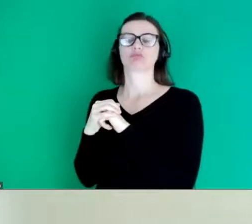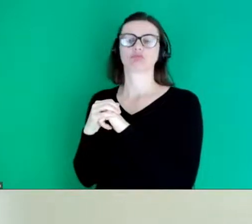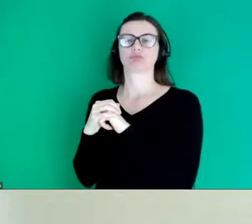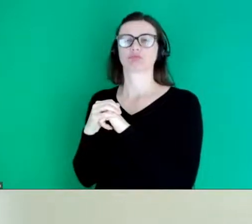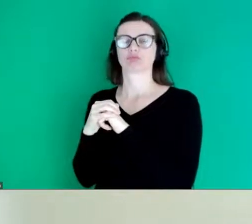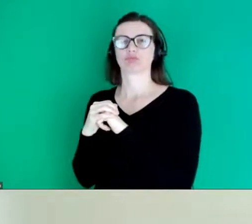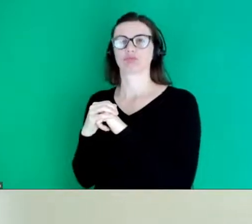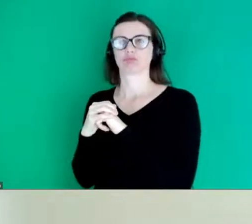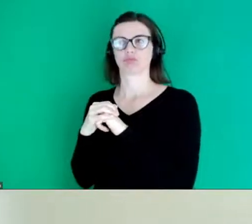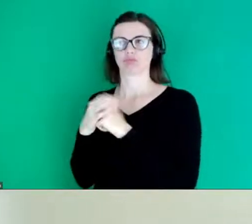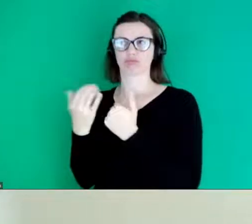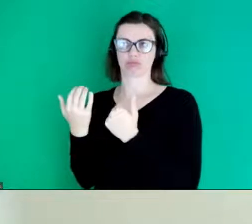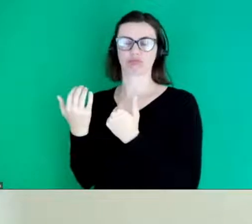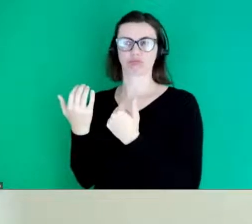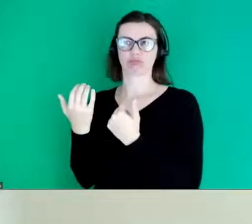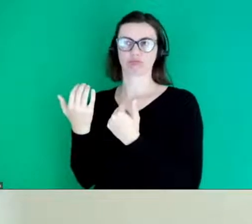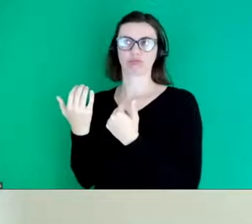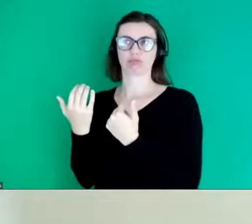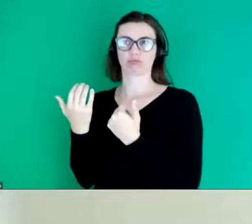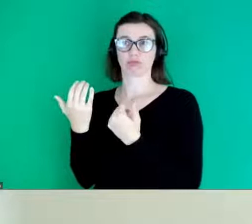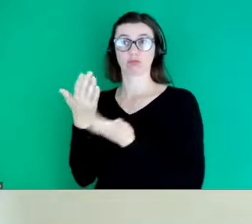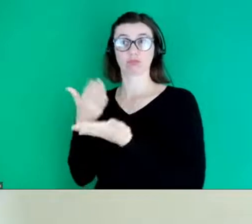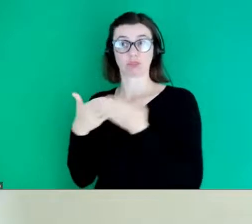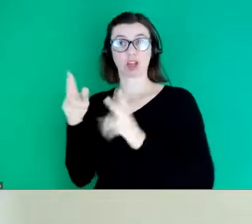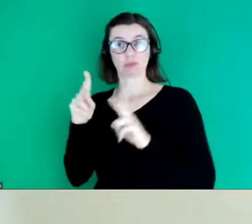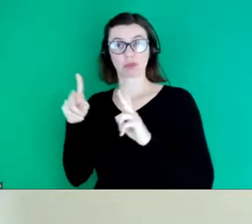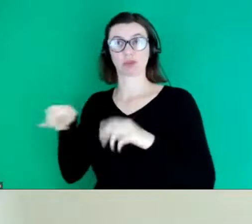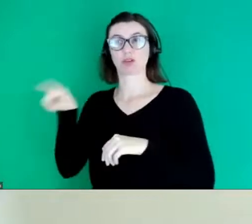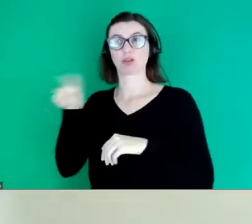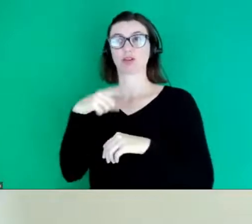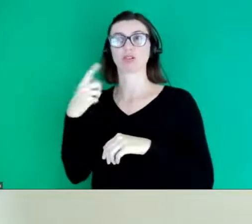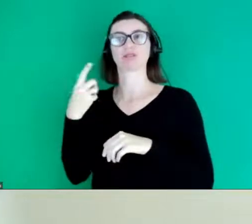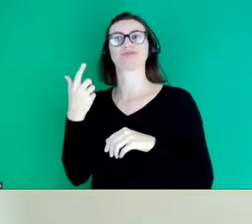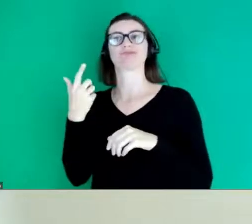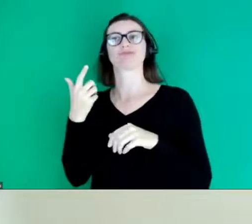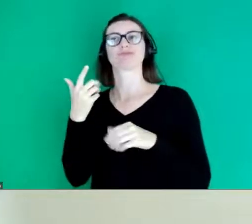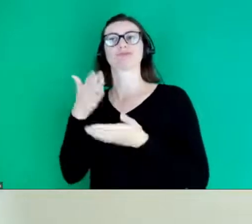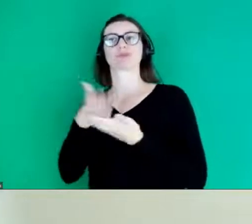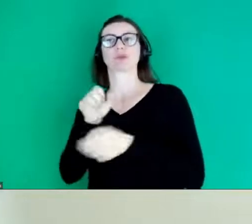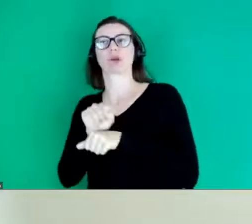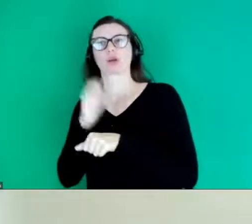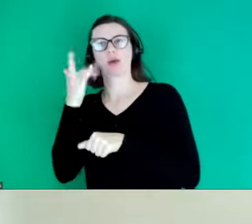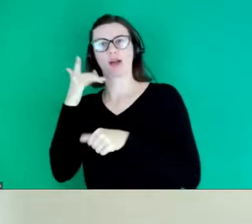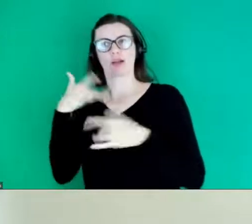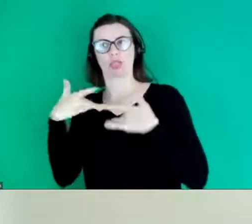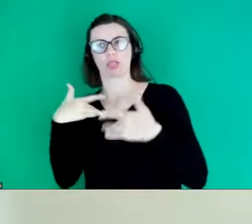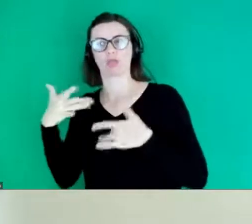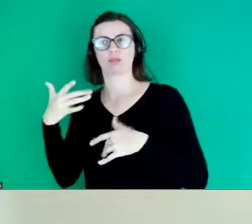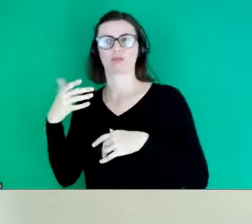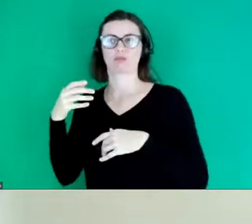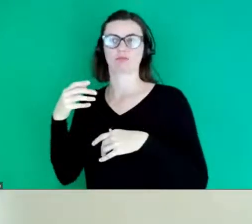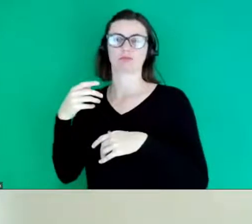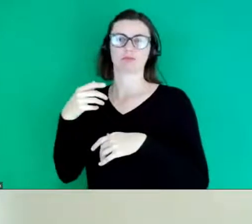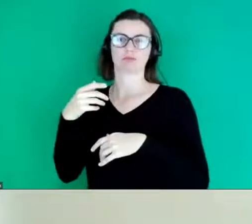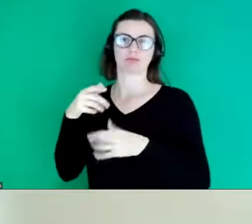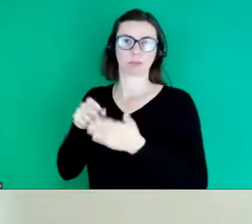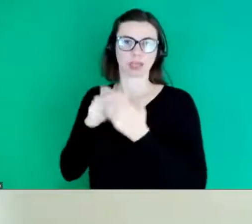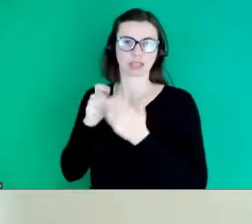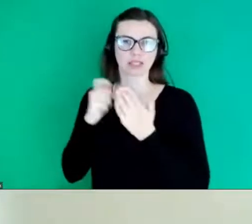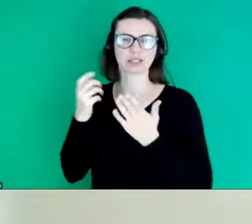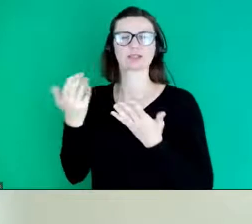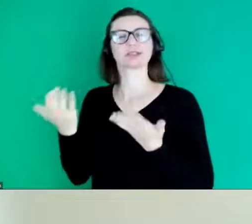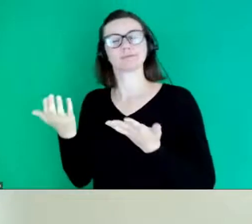are leaving their employment because of the concern about mandates. I'm not sure that the